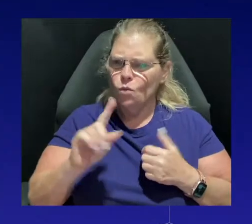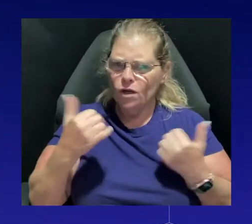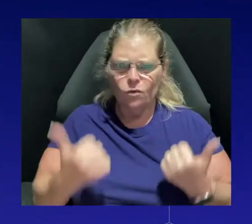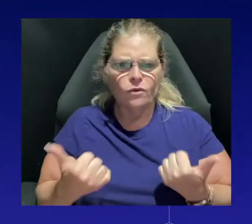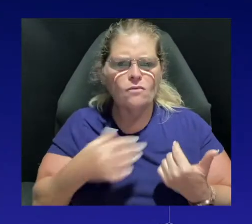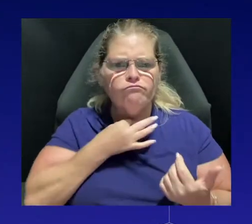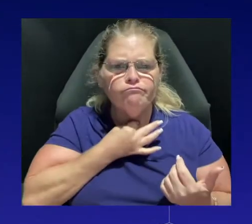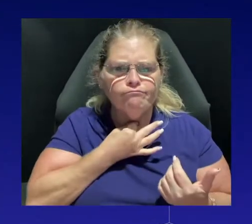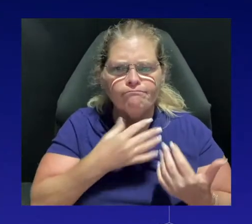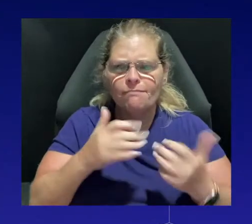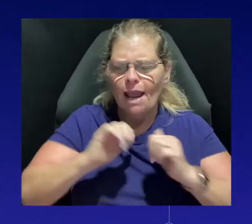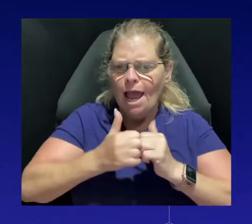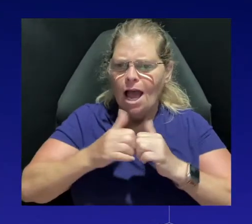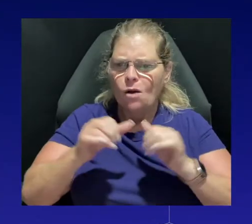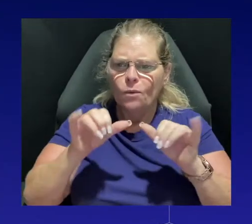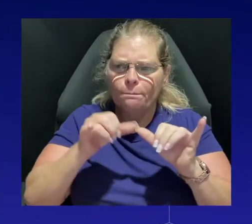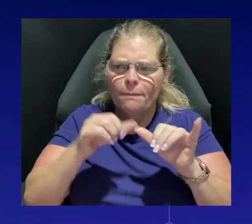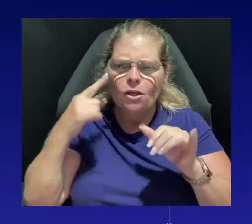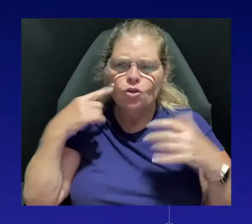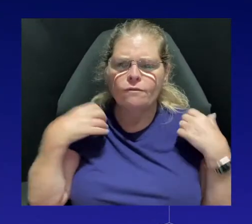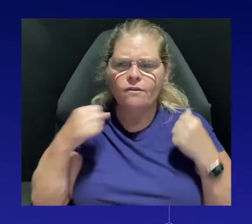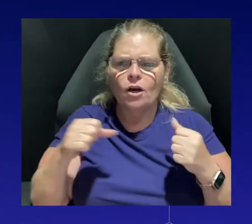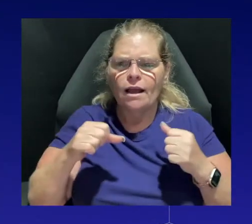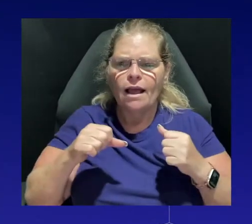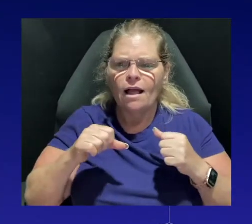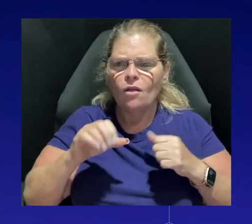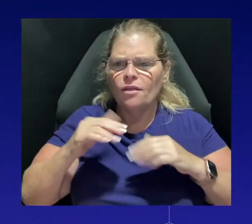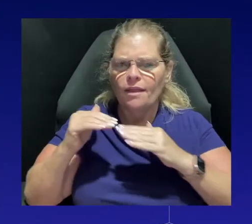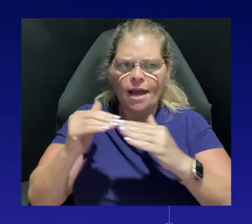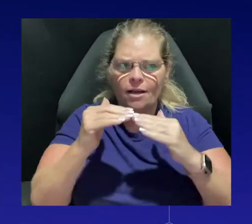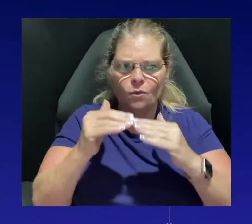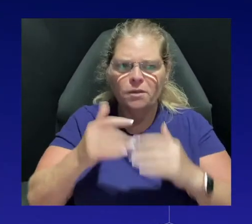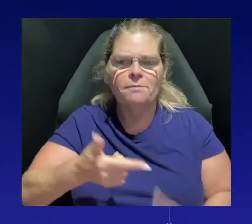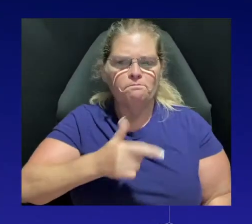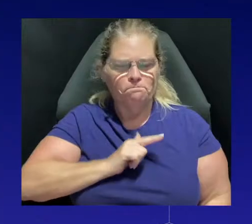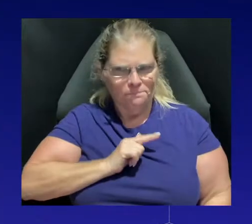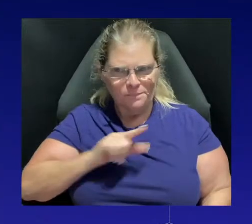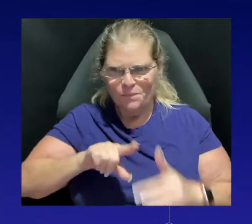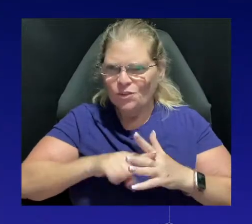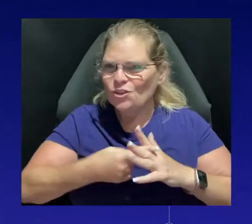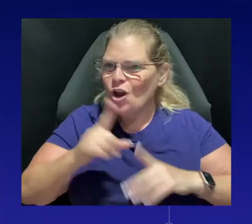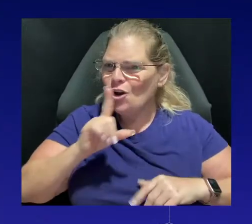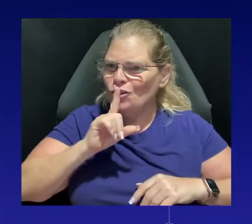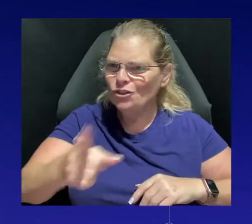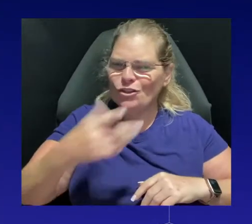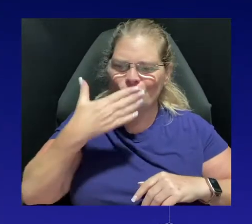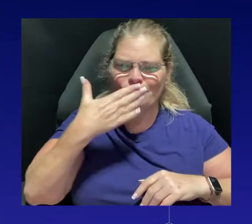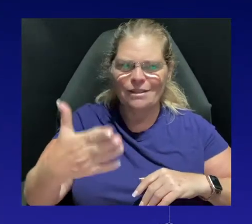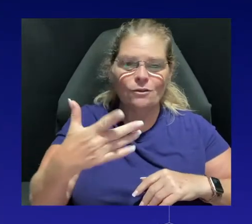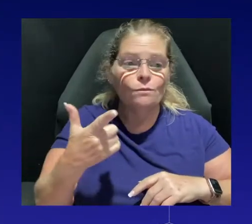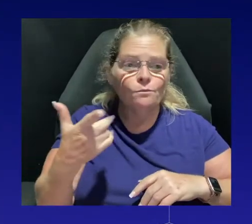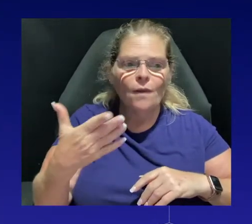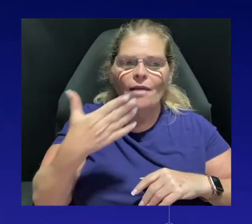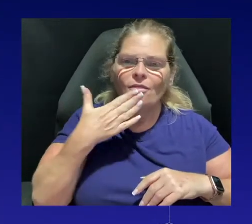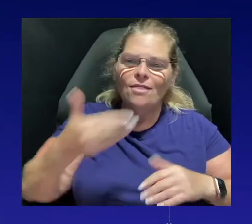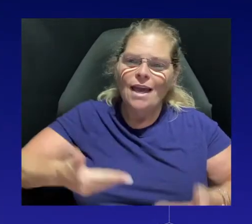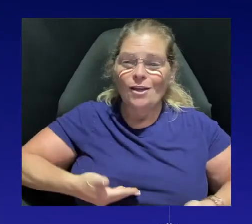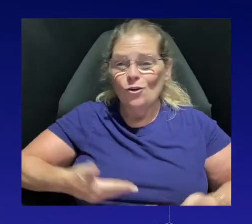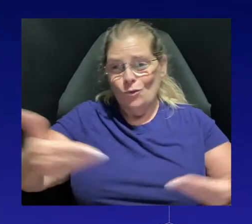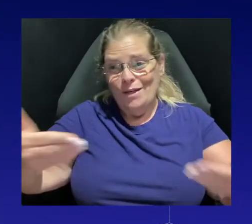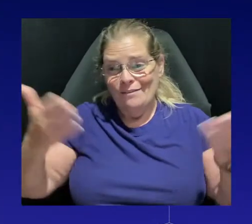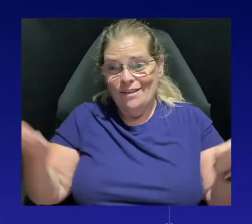terms of measuring for health equity? I'd be happy to start. Thank you, Cameron, for the great question, and thank you for the invitation to be here